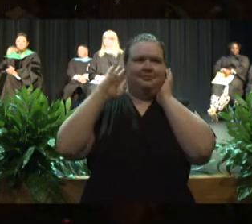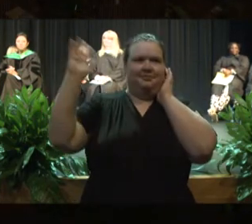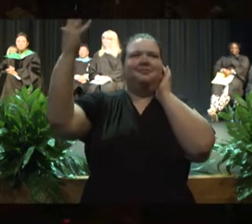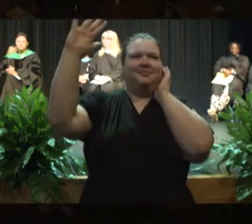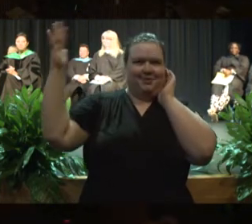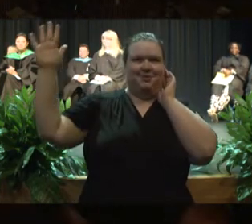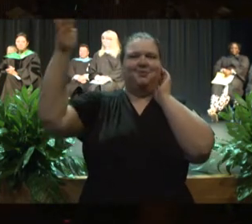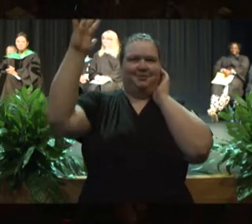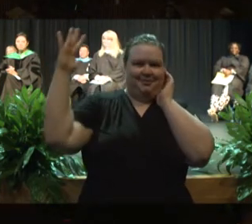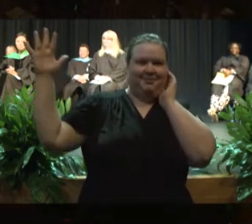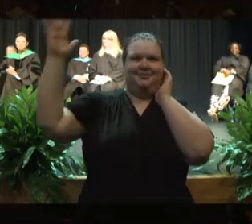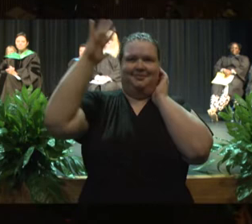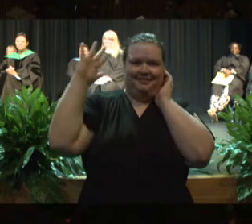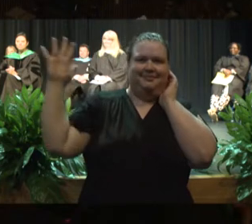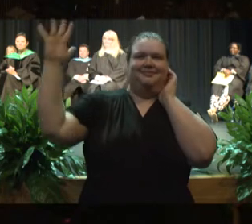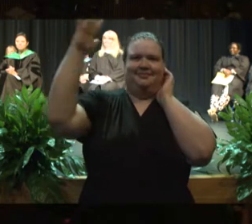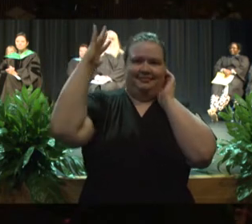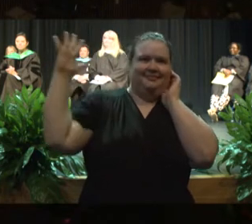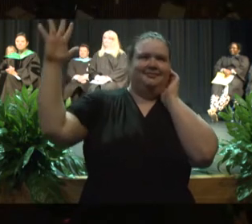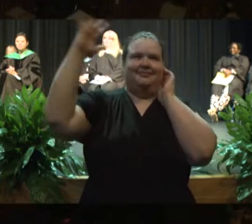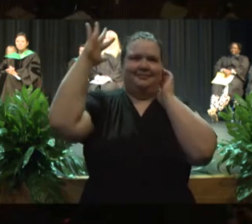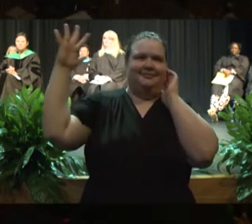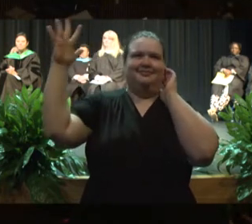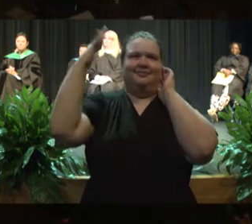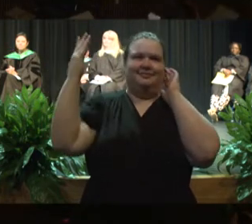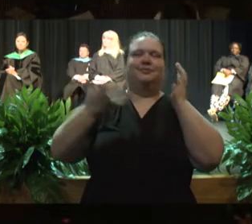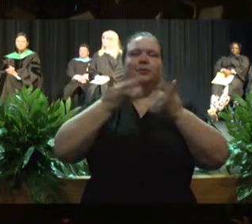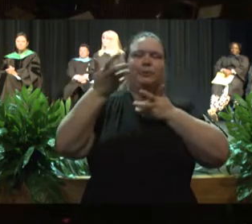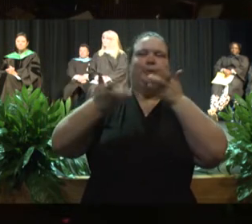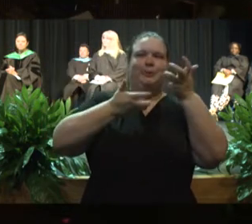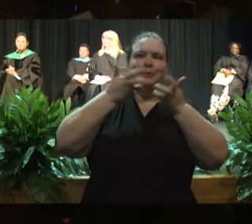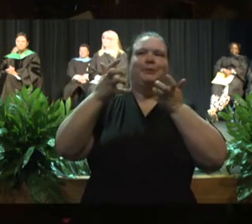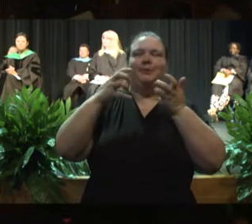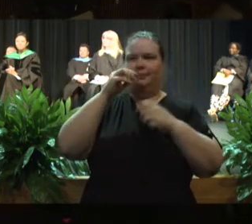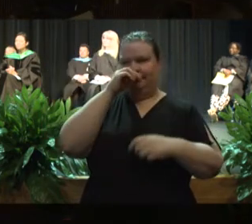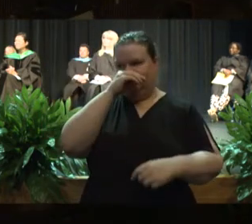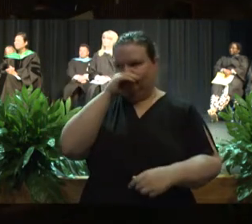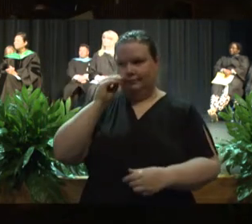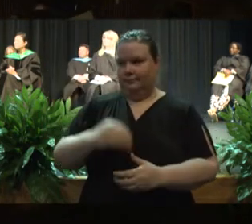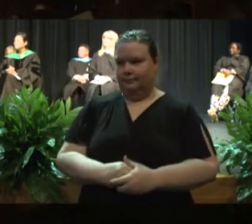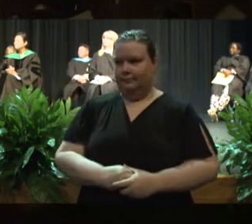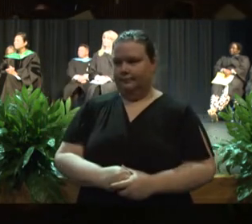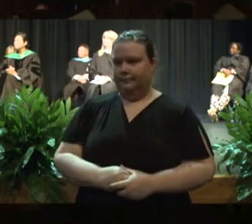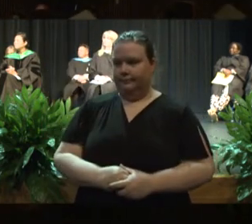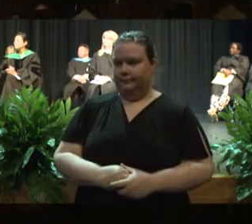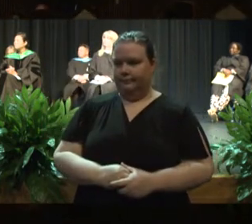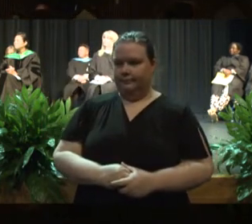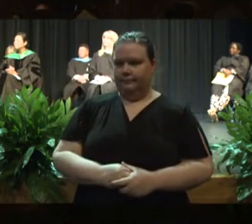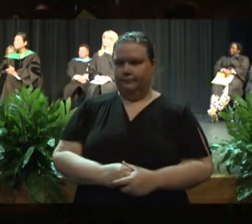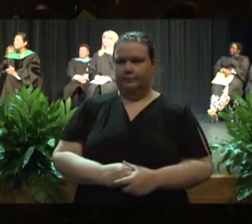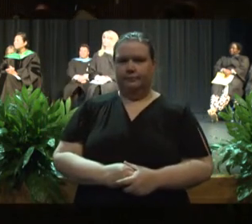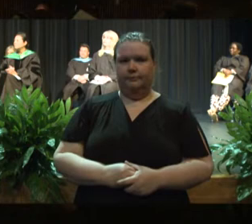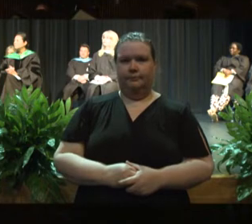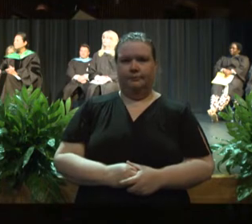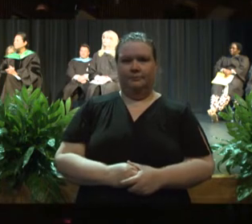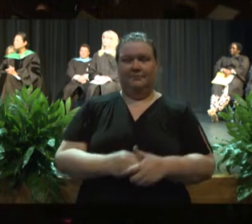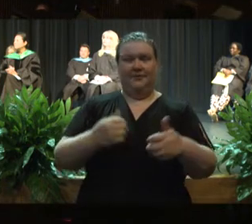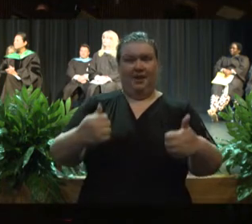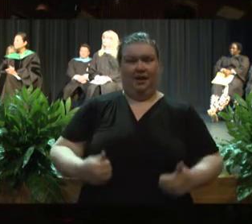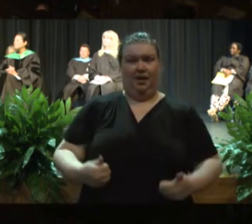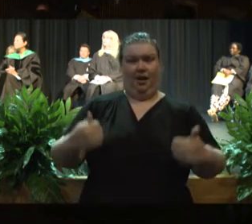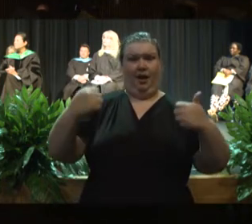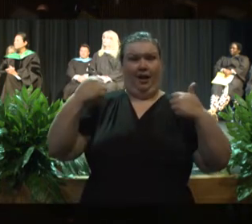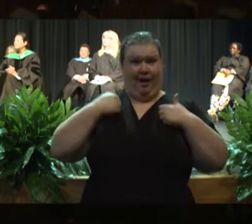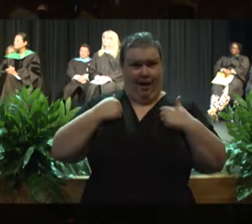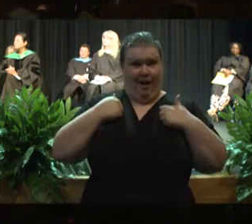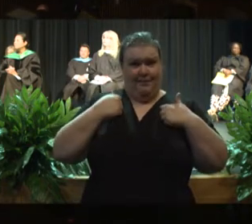Yes. Ceremonies are important in our